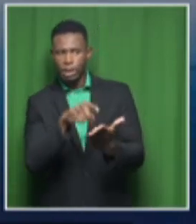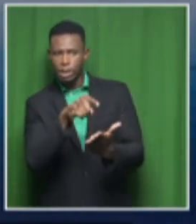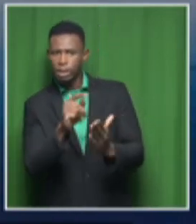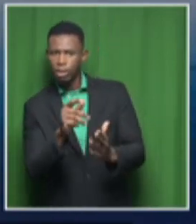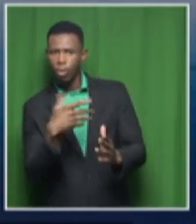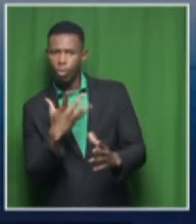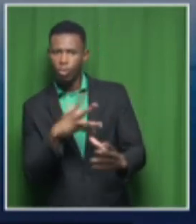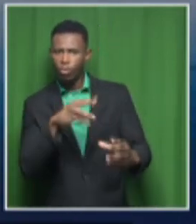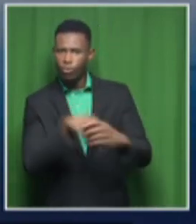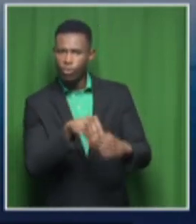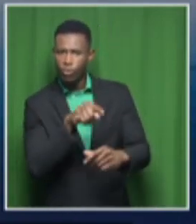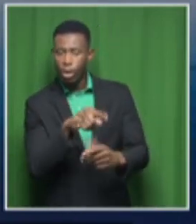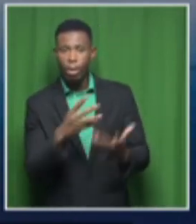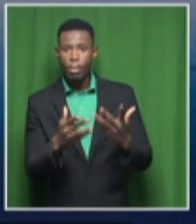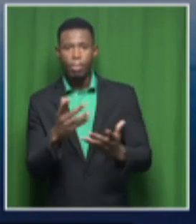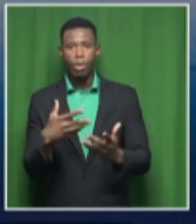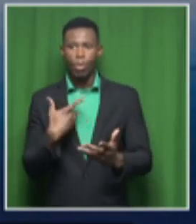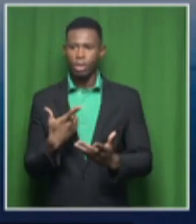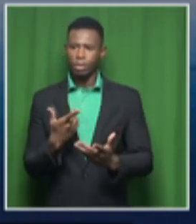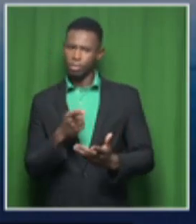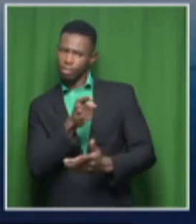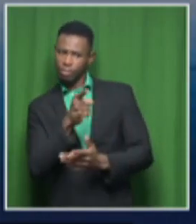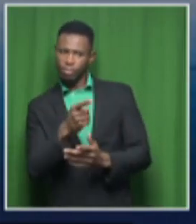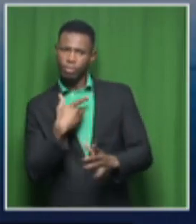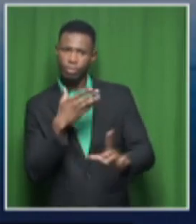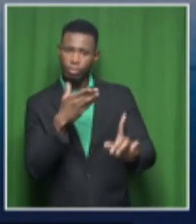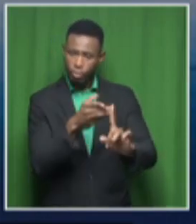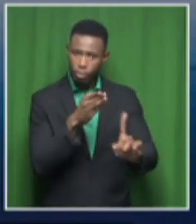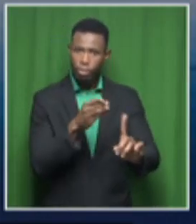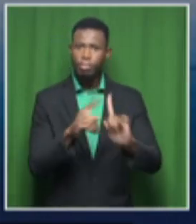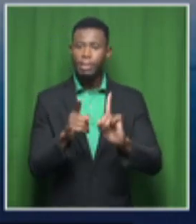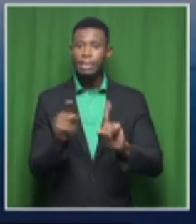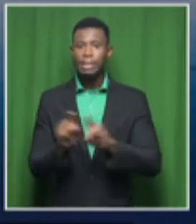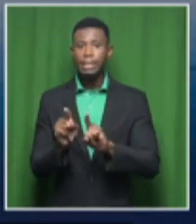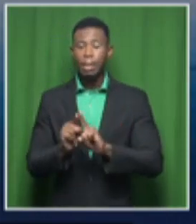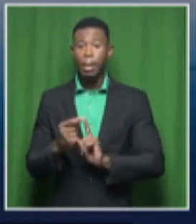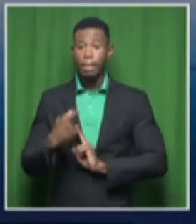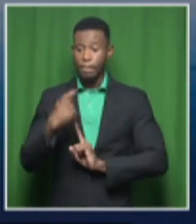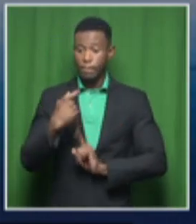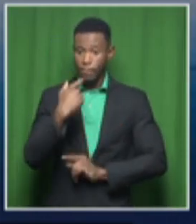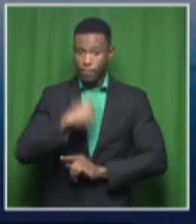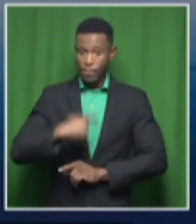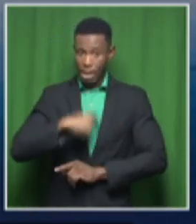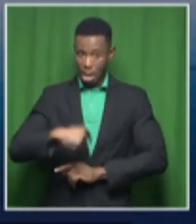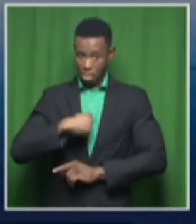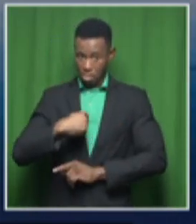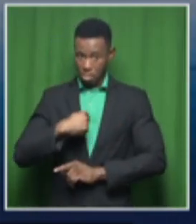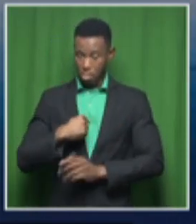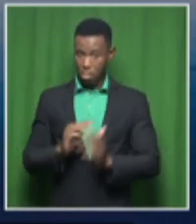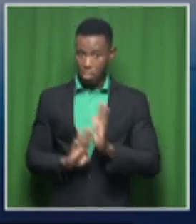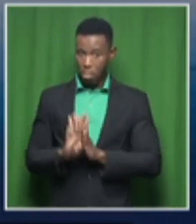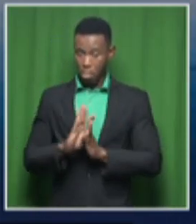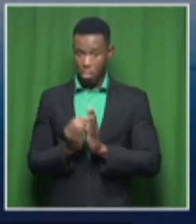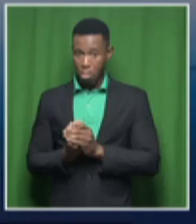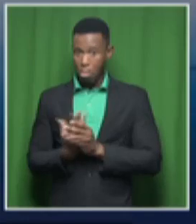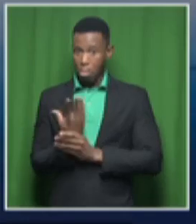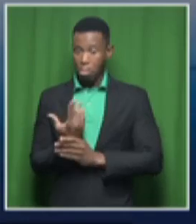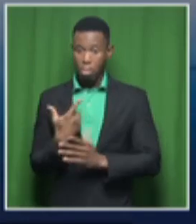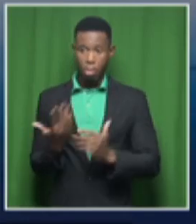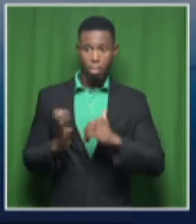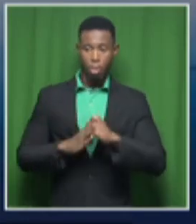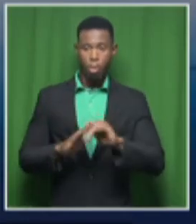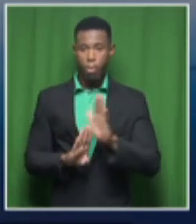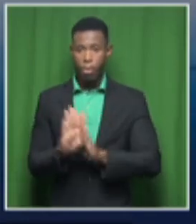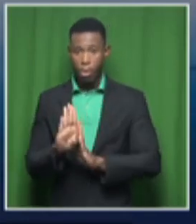grow as an employee, but are you growing as a person? Because that is where everything, the magic happens. Are you growing as a person?